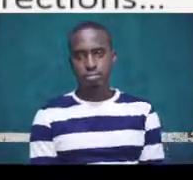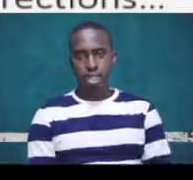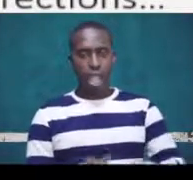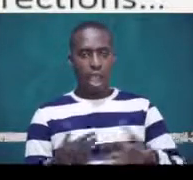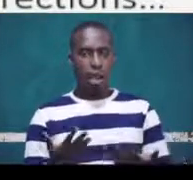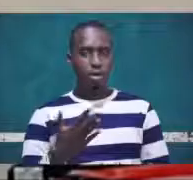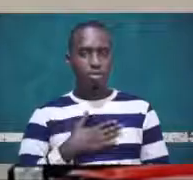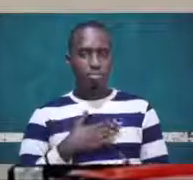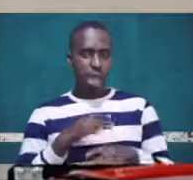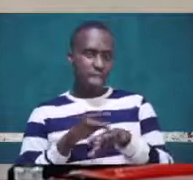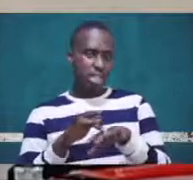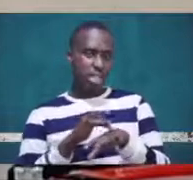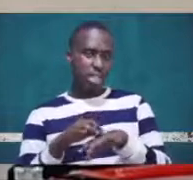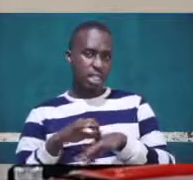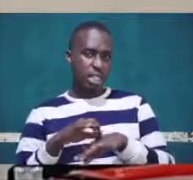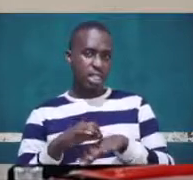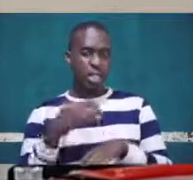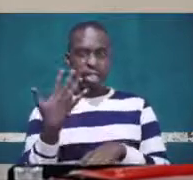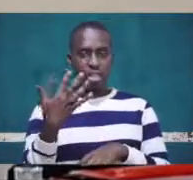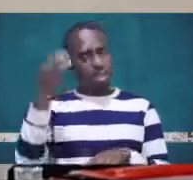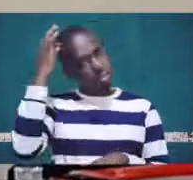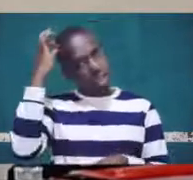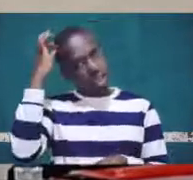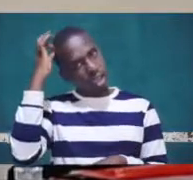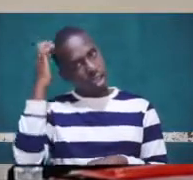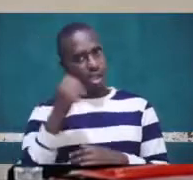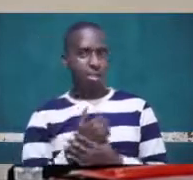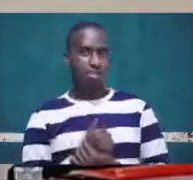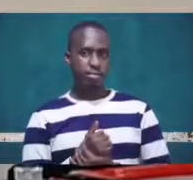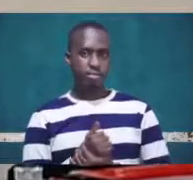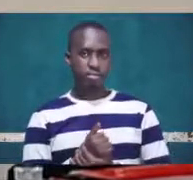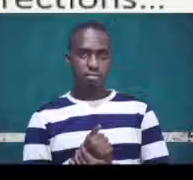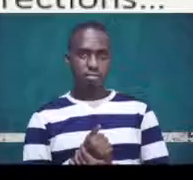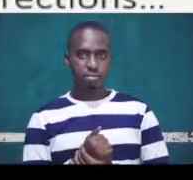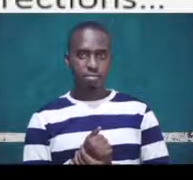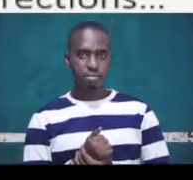How is my skin, the fingernails, the hair